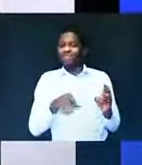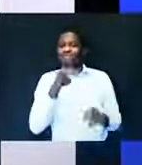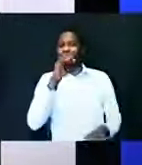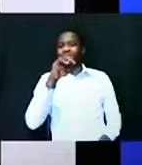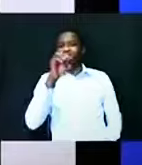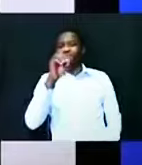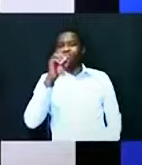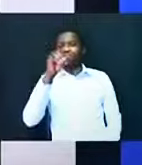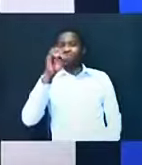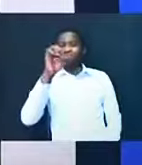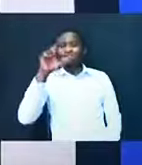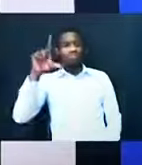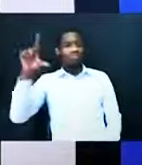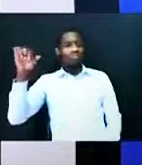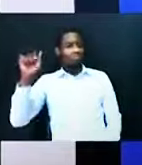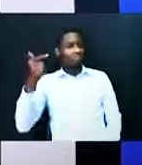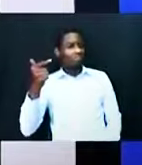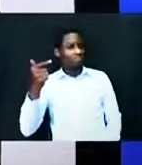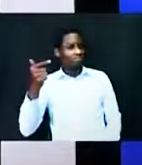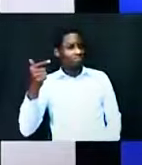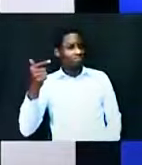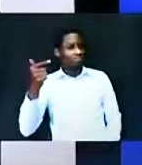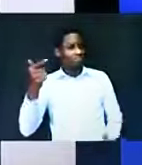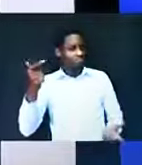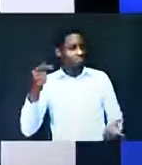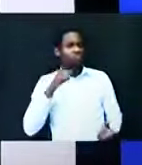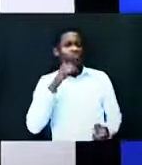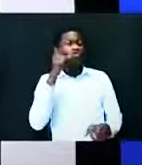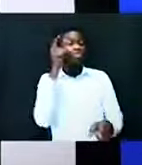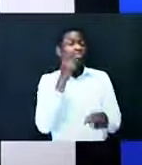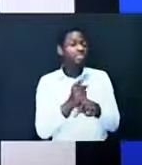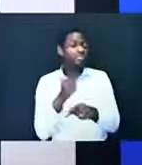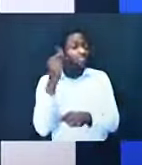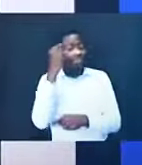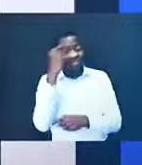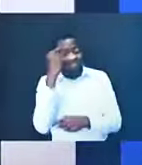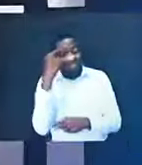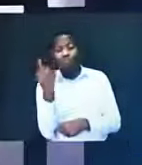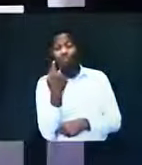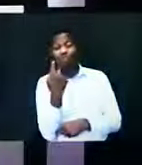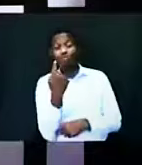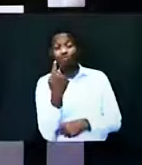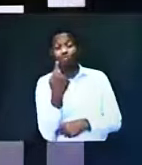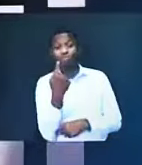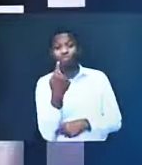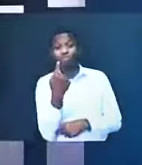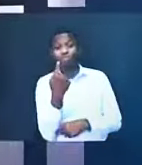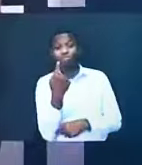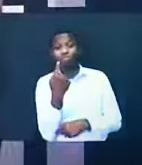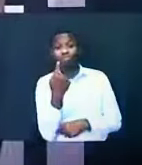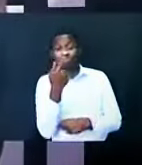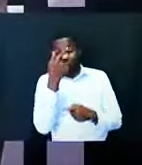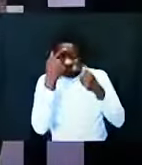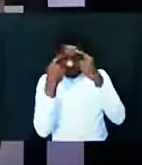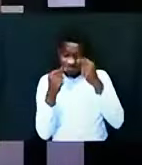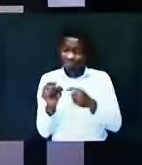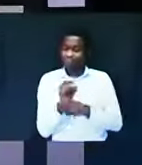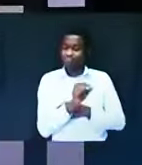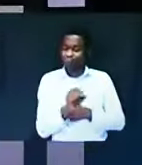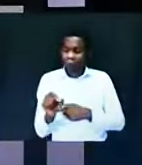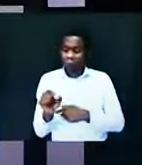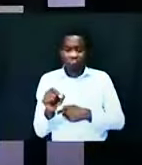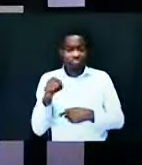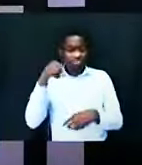doing. This is not just limited to psychology. Because it is written. If we say watchre, it